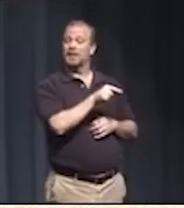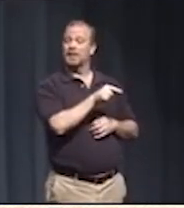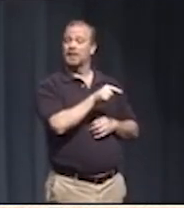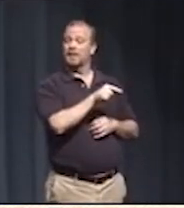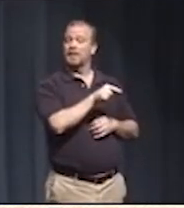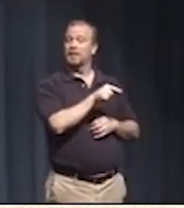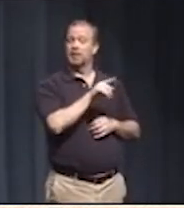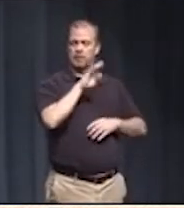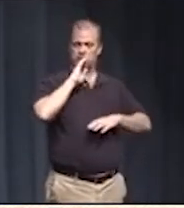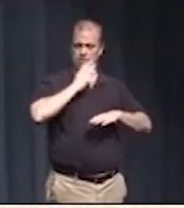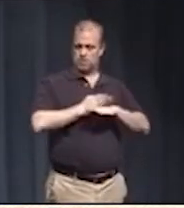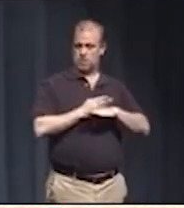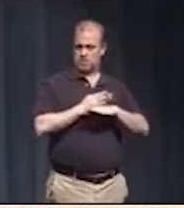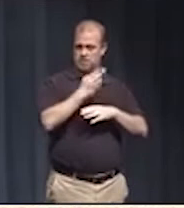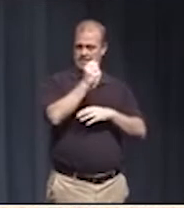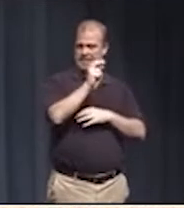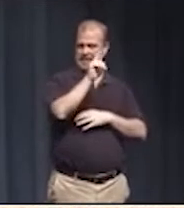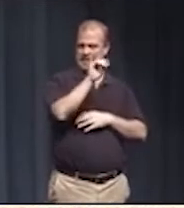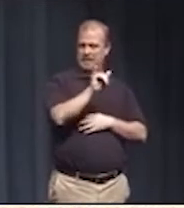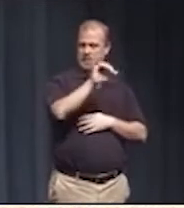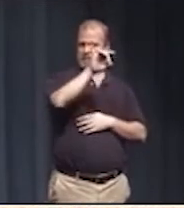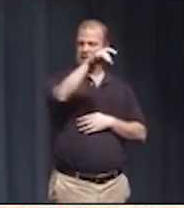she was the daughter of Henry VIII.